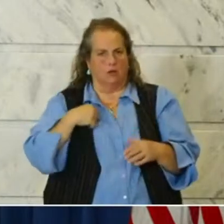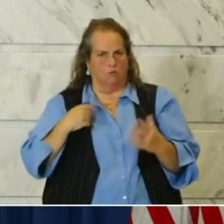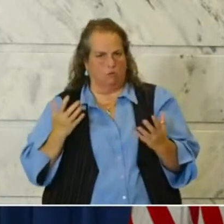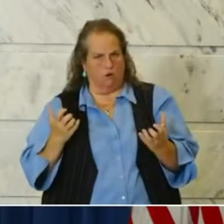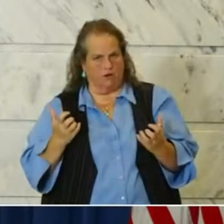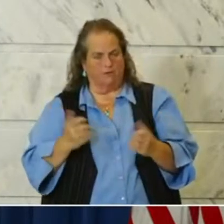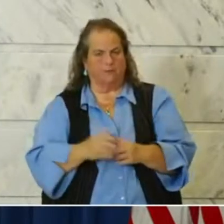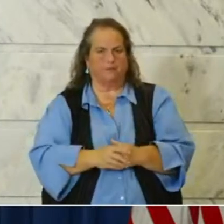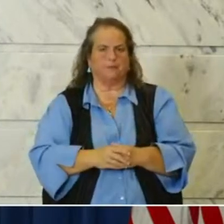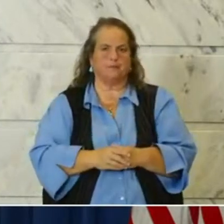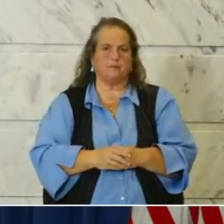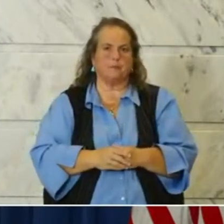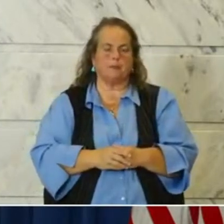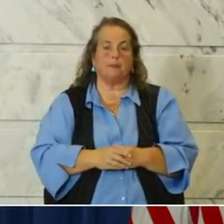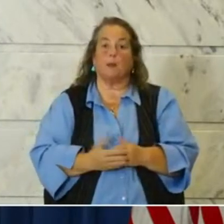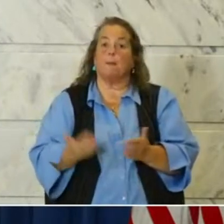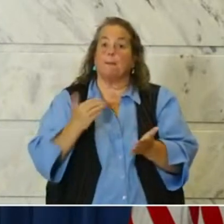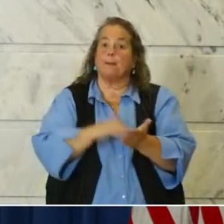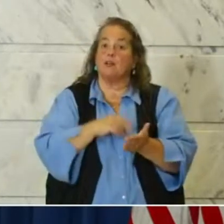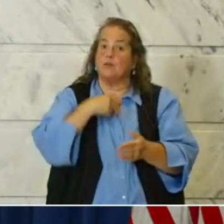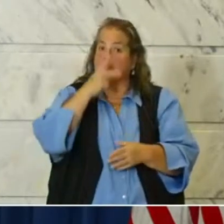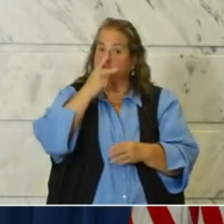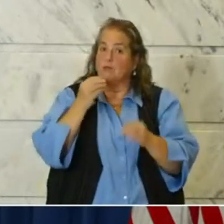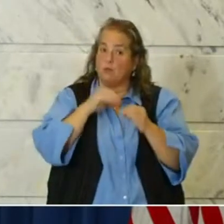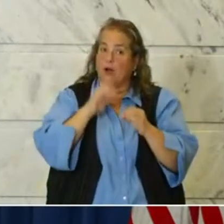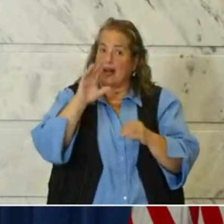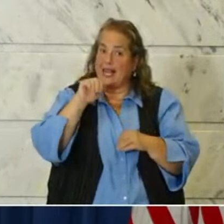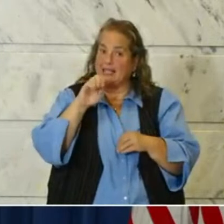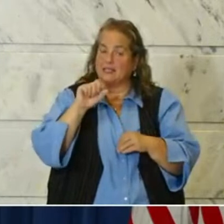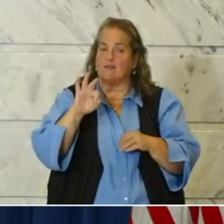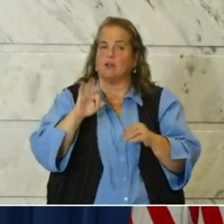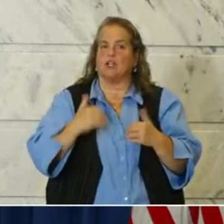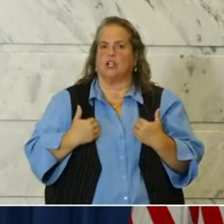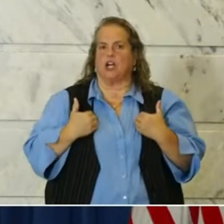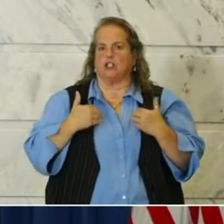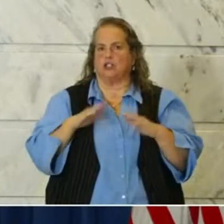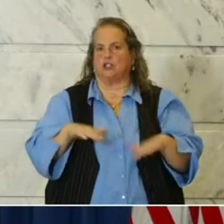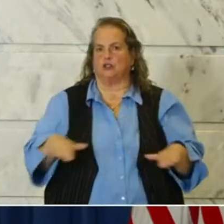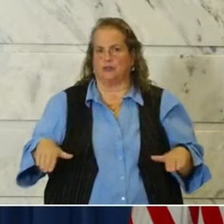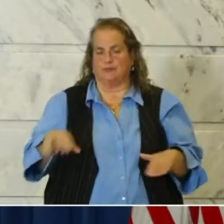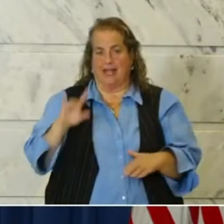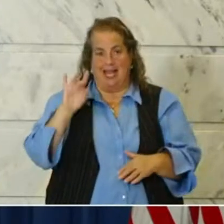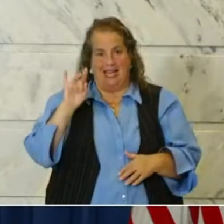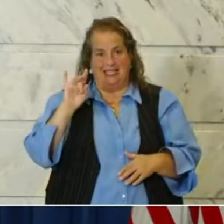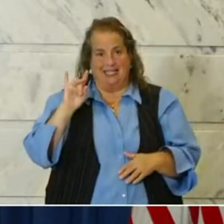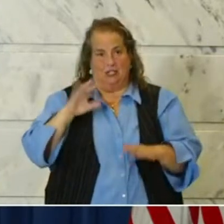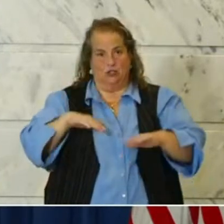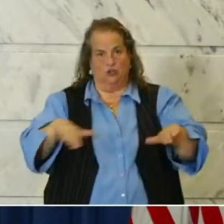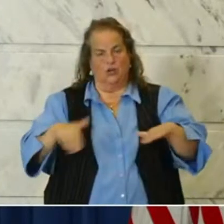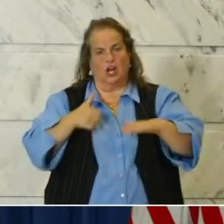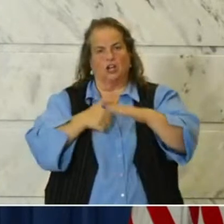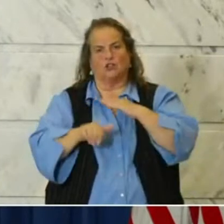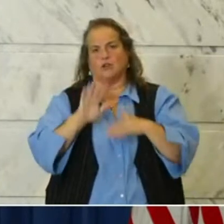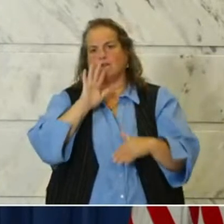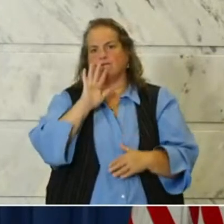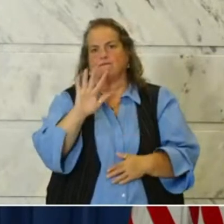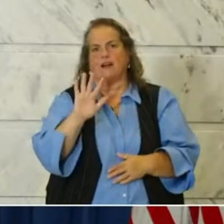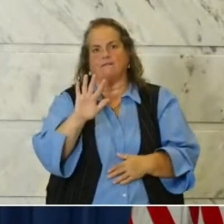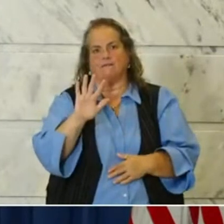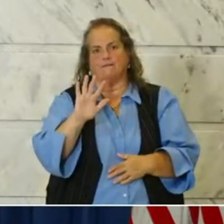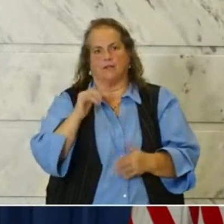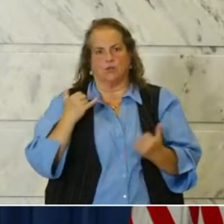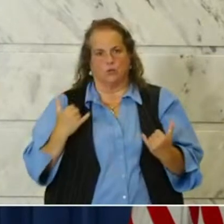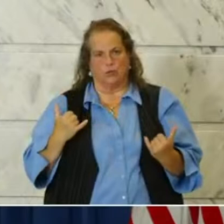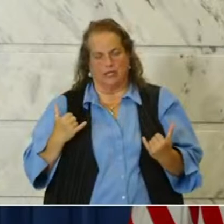be. Again, we're seeing more cases of young children, 18 kids under 5 years old